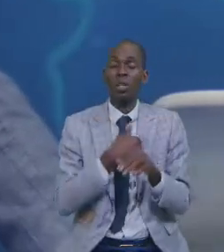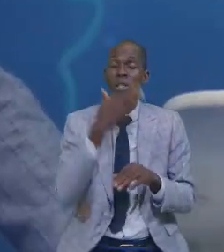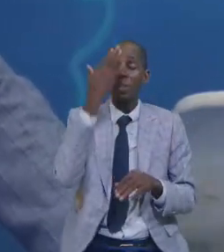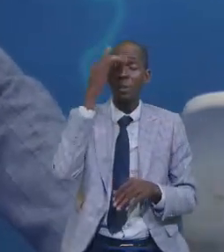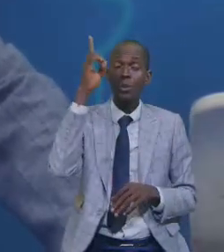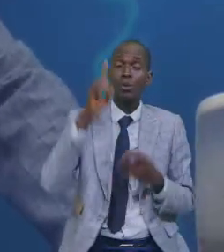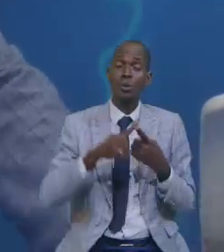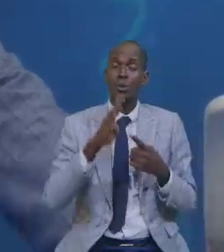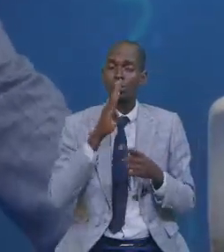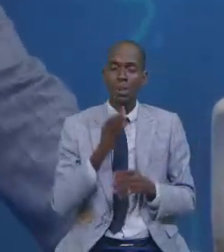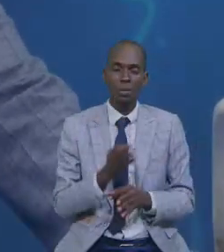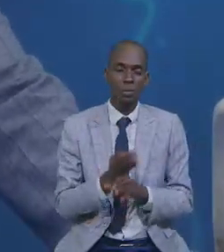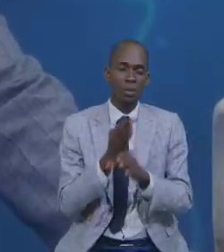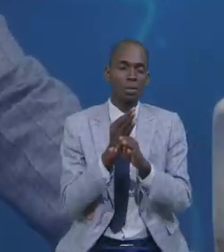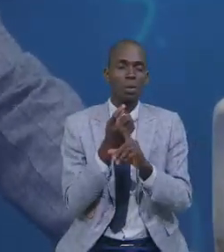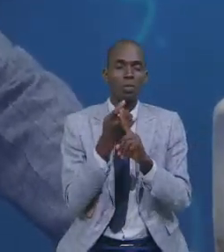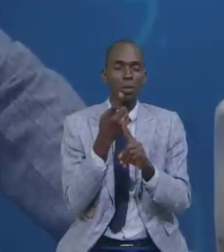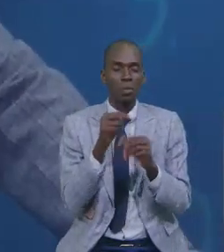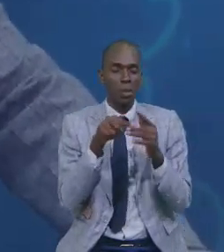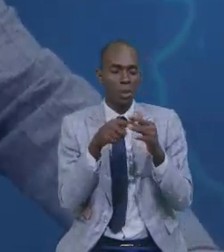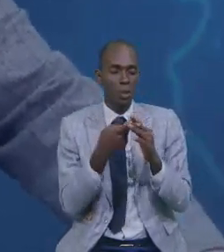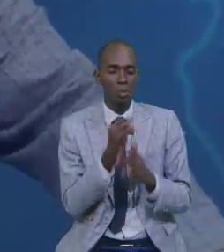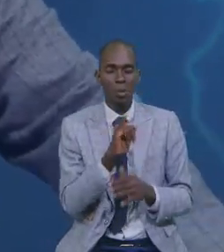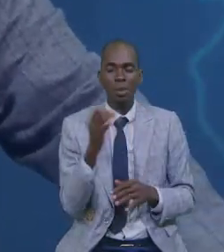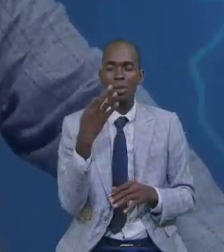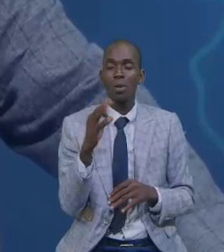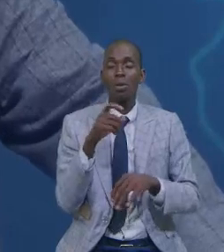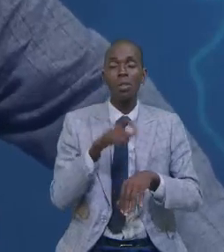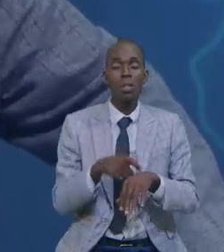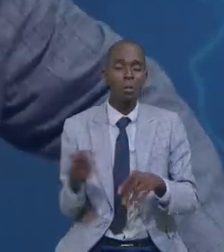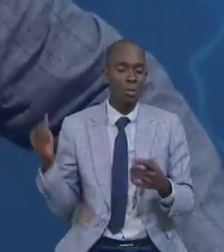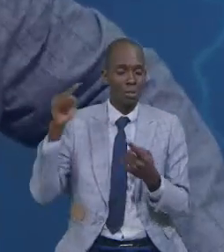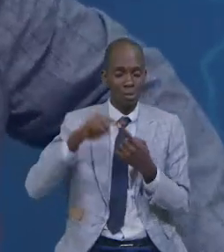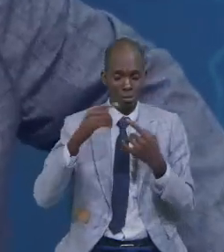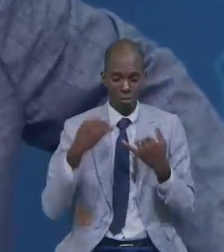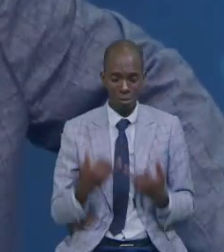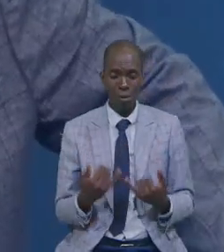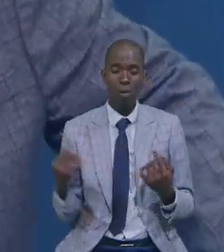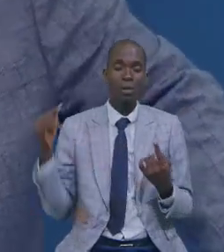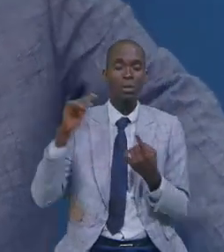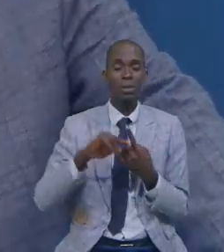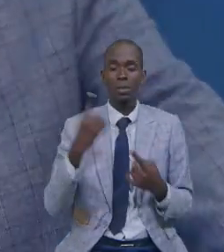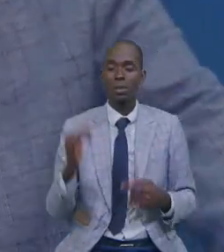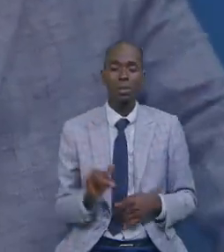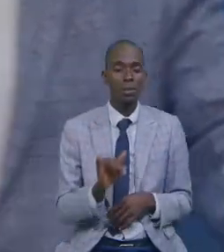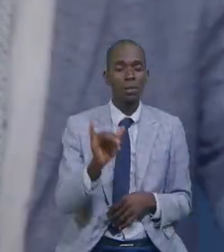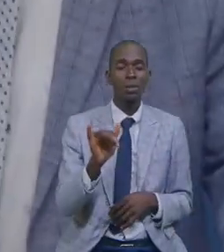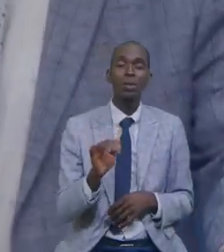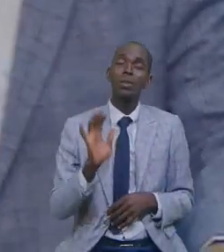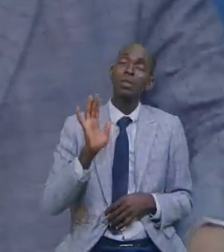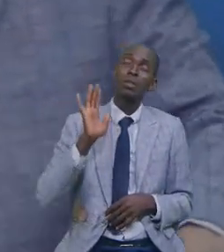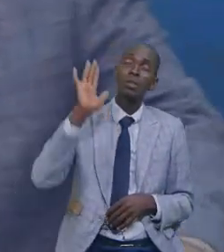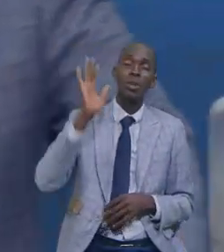faithful. From the beginning of time until this time, until eternity, your